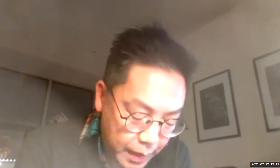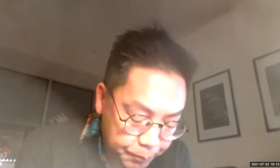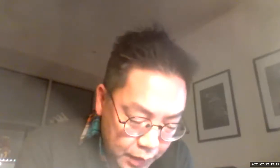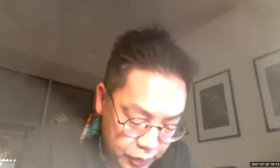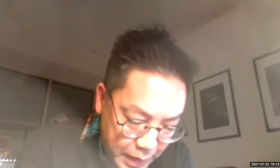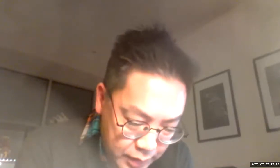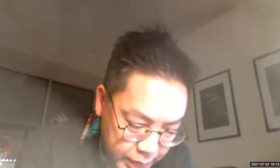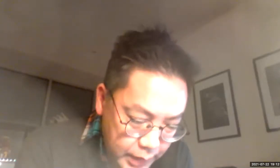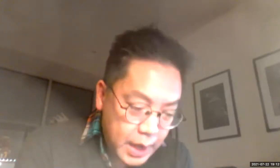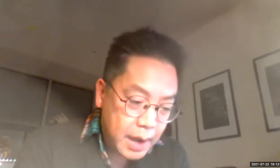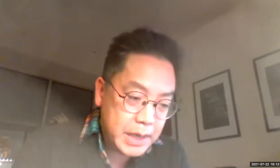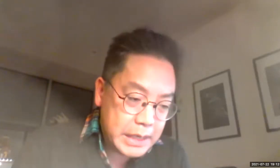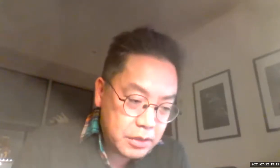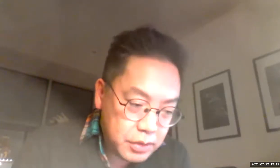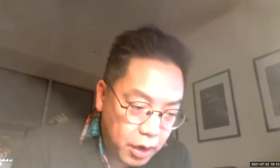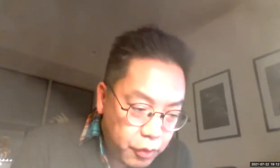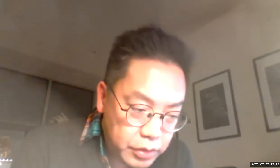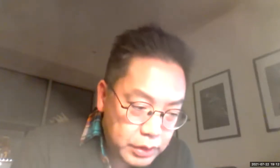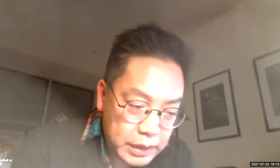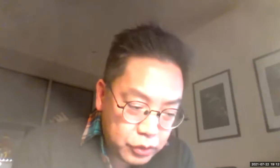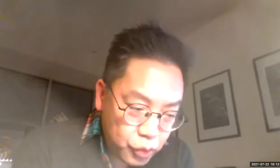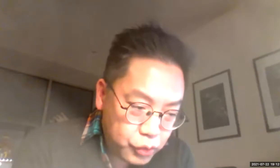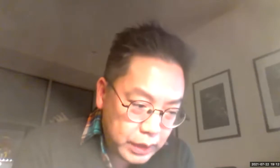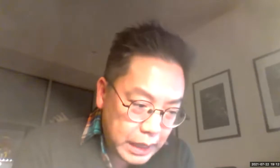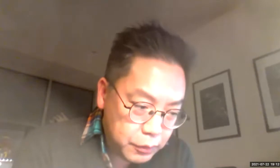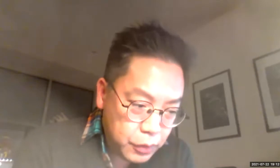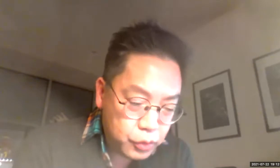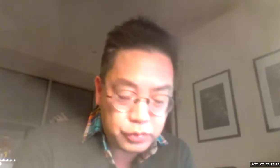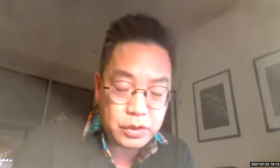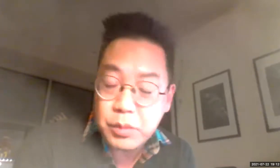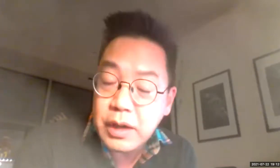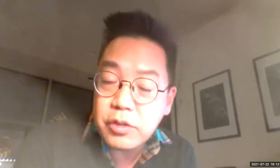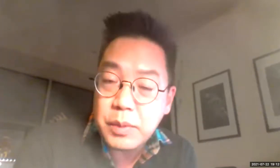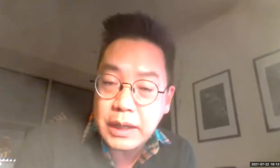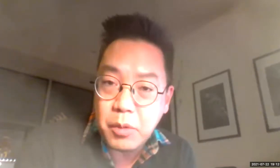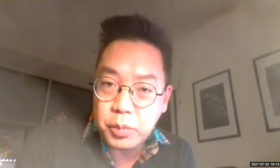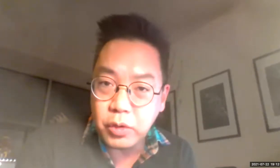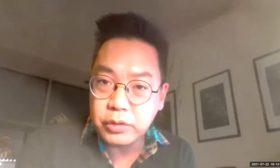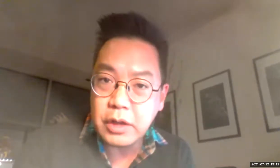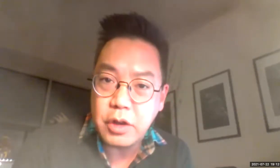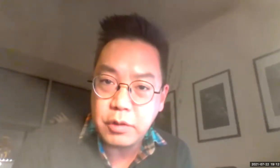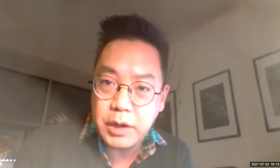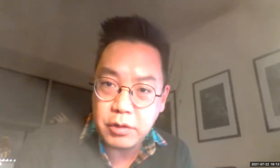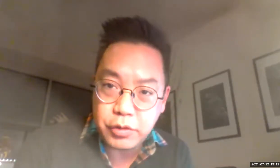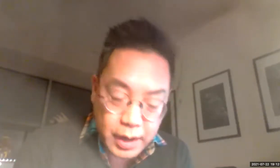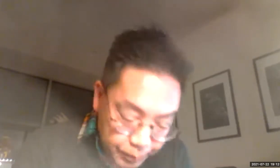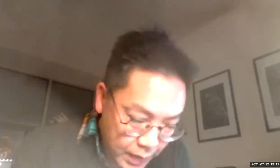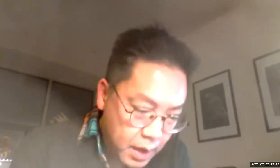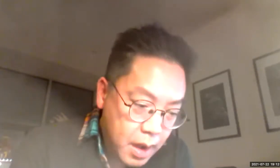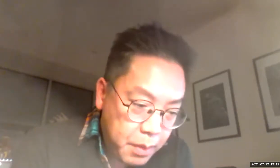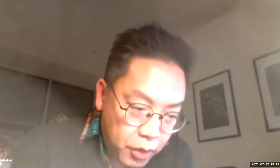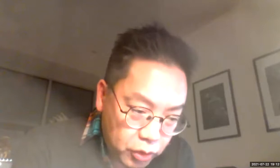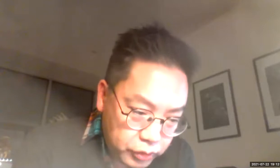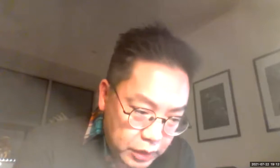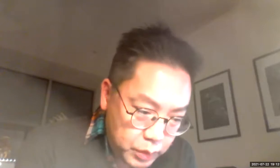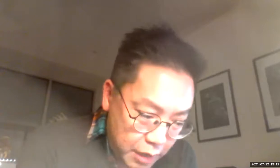this pandemic. It is obviously an exhausting and difficult circumstance being in multiple lockdowns over a period of time.